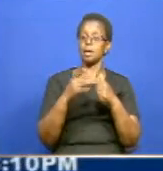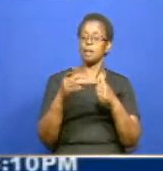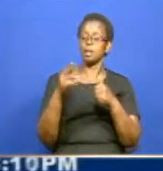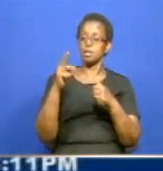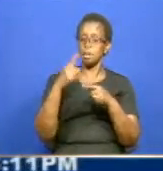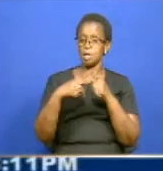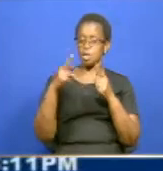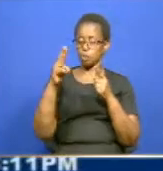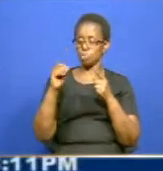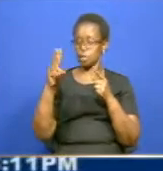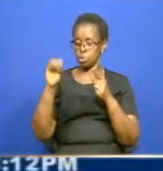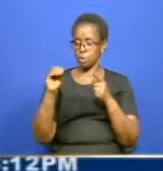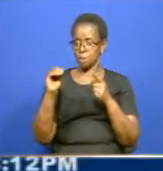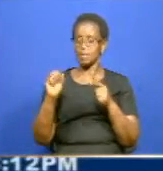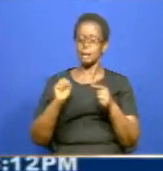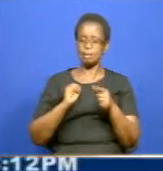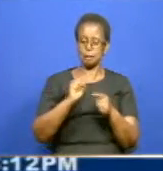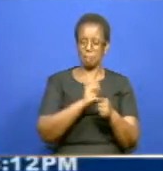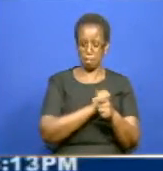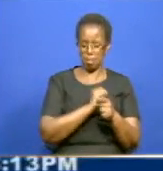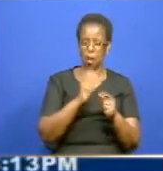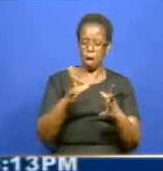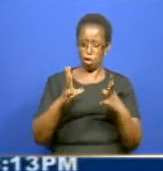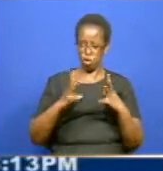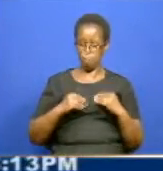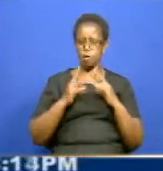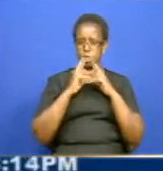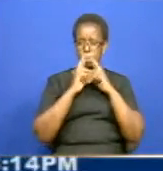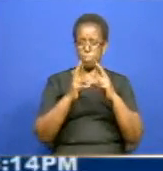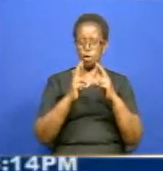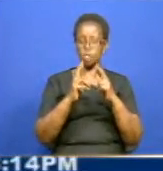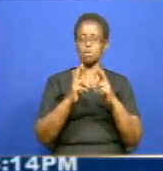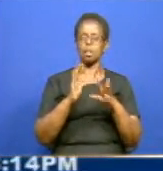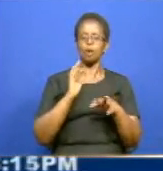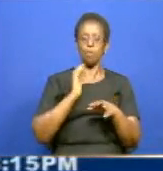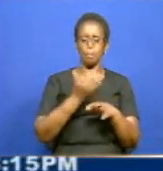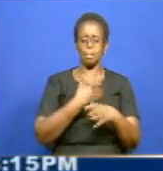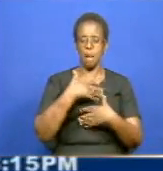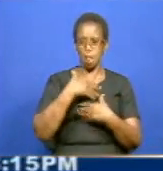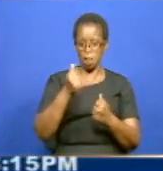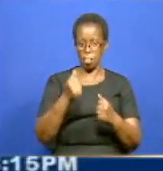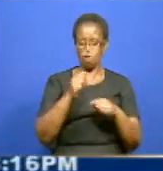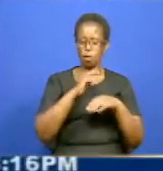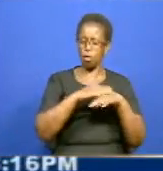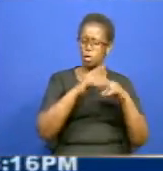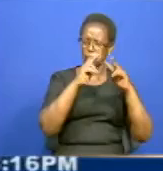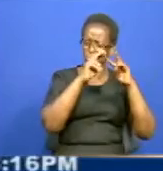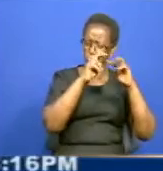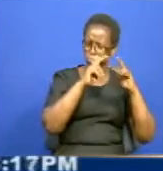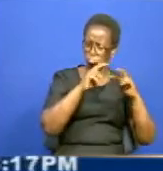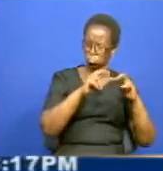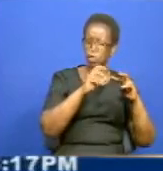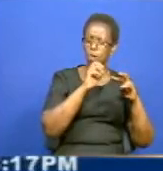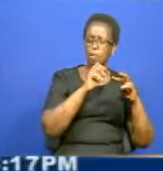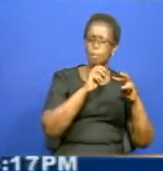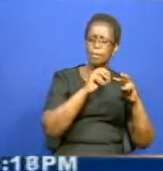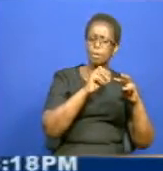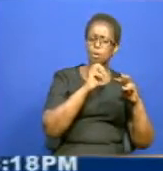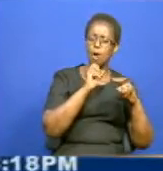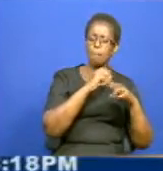of the Standing Committee on Health on its inquiry into the death of a patient at MP Shah Hospital, allegedly due